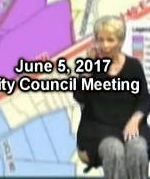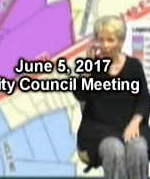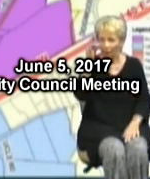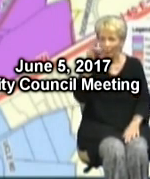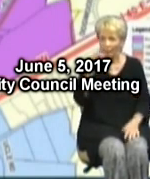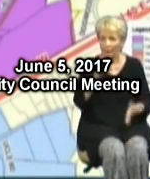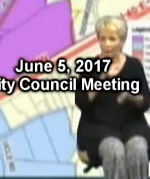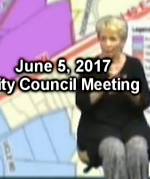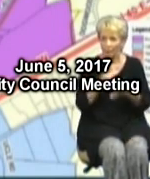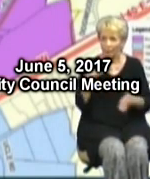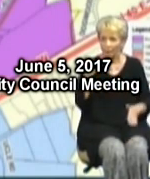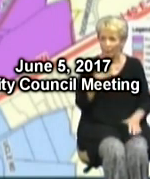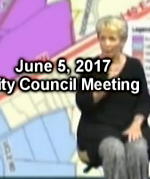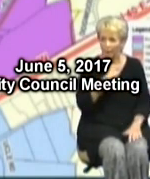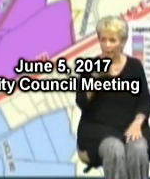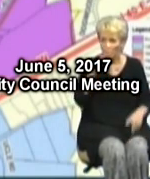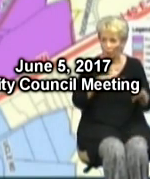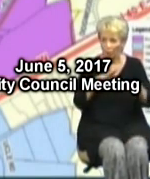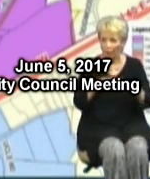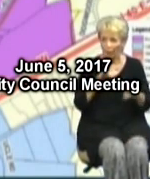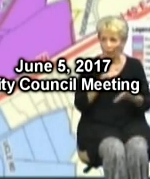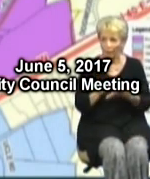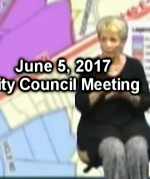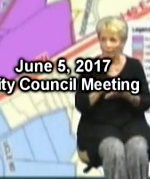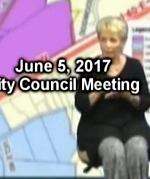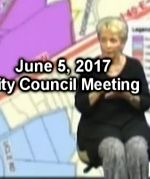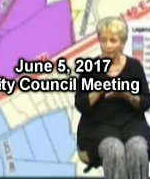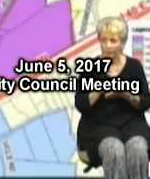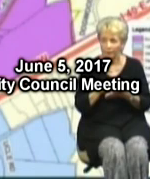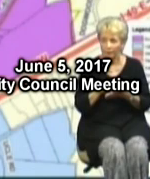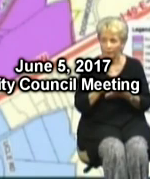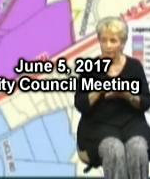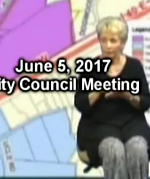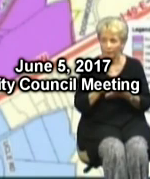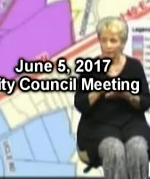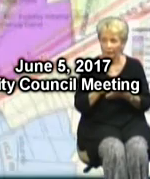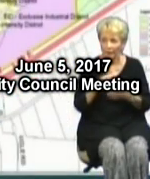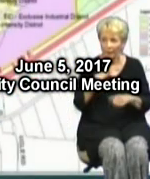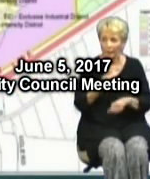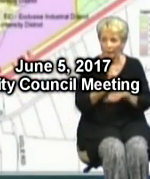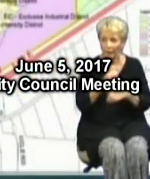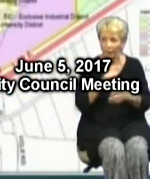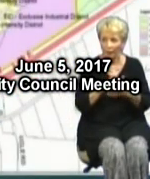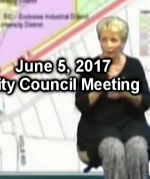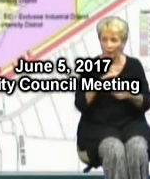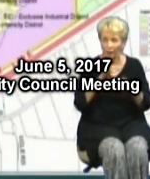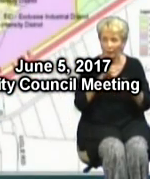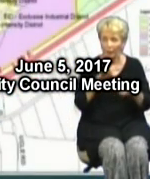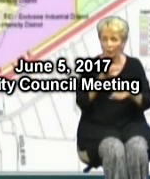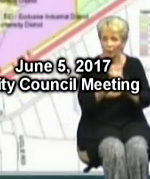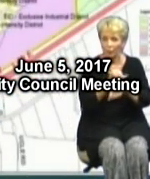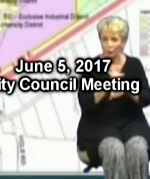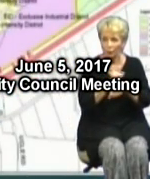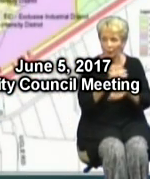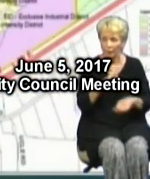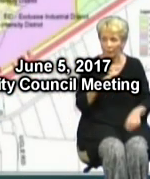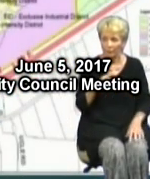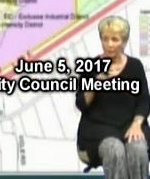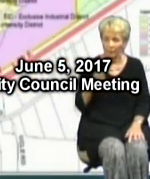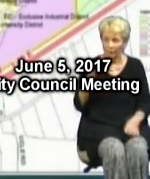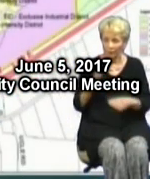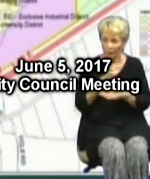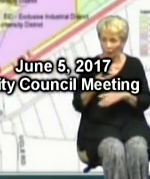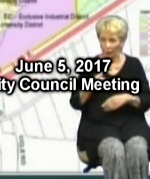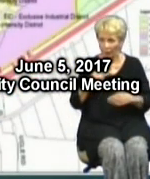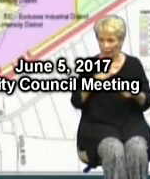map, if we can look at this, designates that to be exclusive industrial district. Philip,